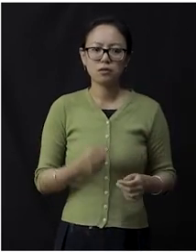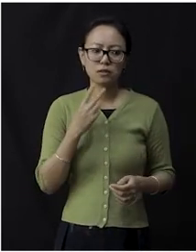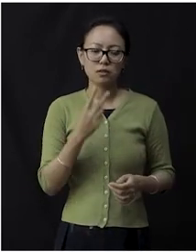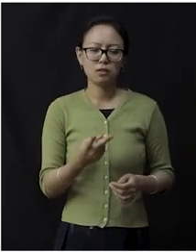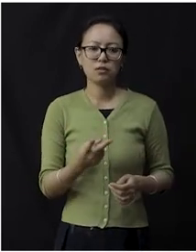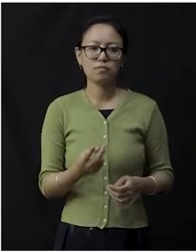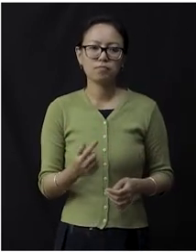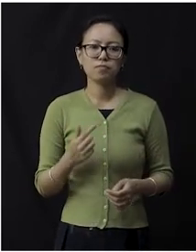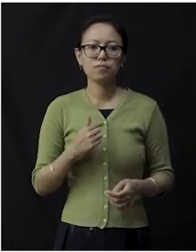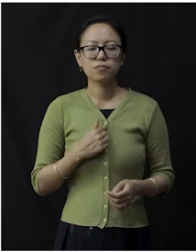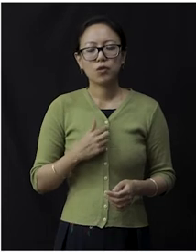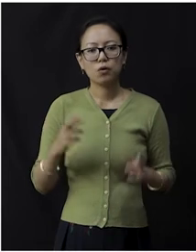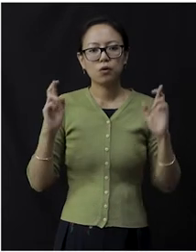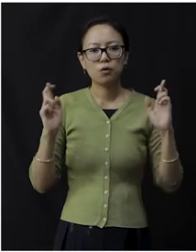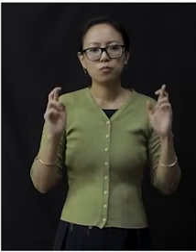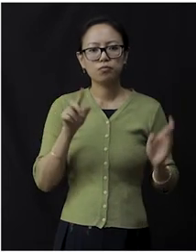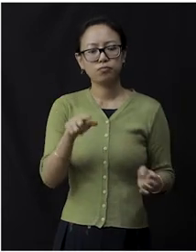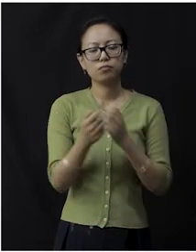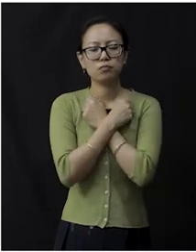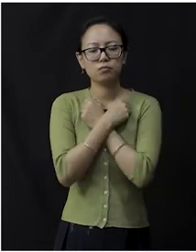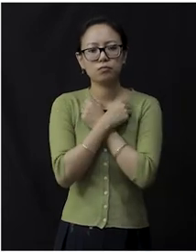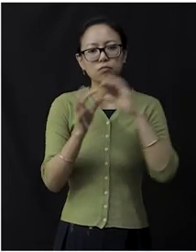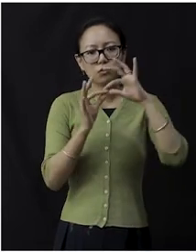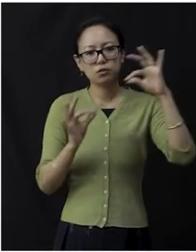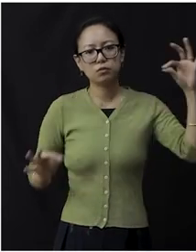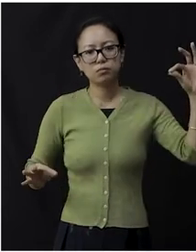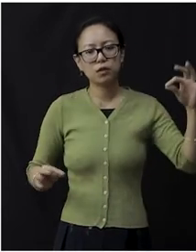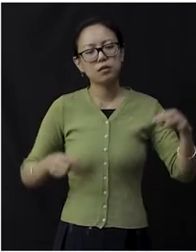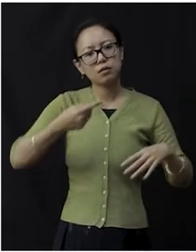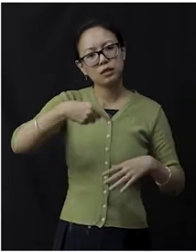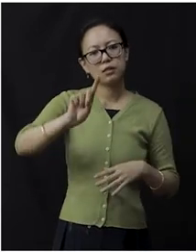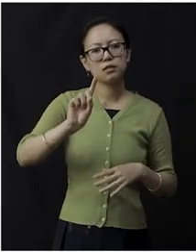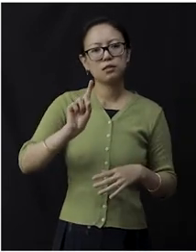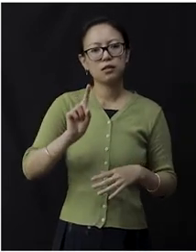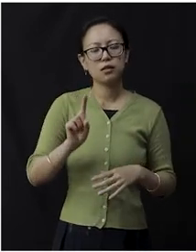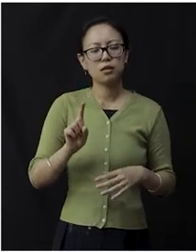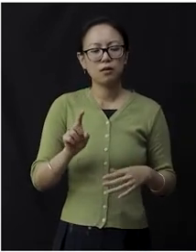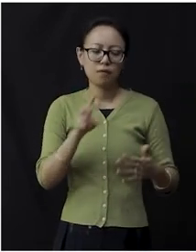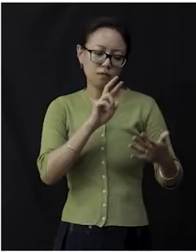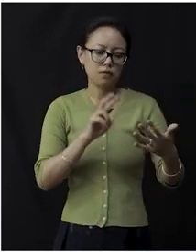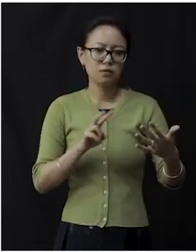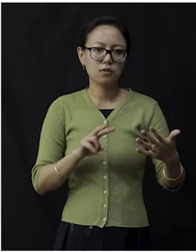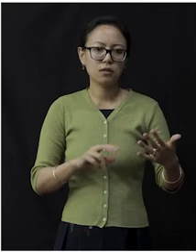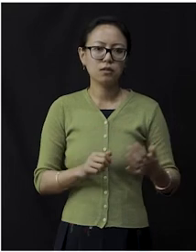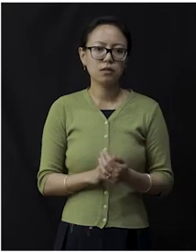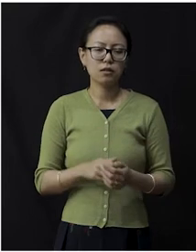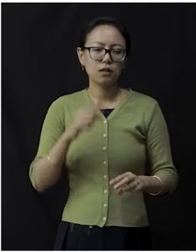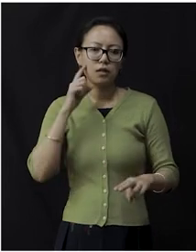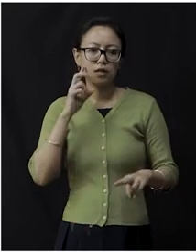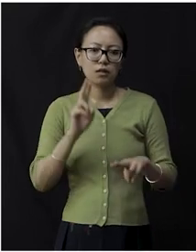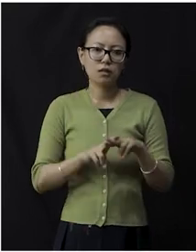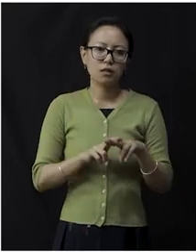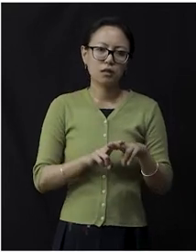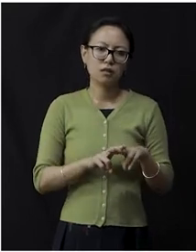that you loved the story and you're going to read it by yourself and enjoy it. If you loved it, you